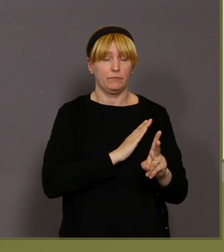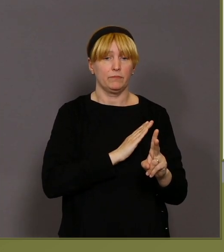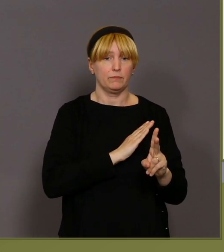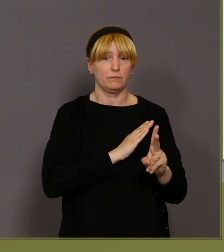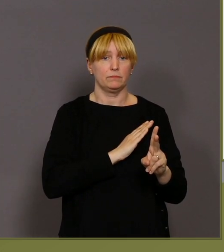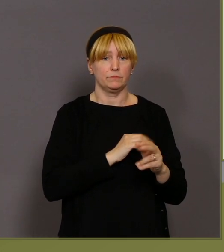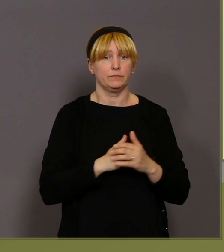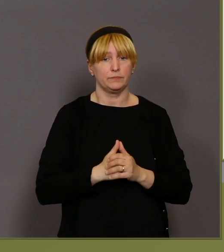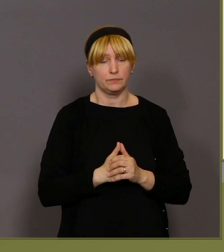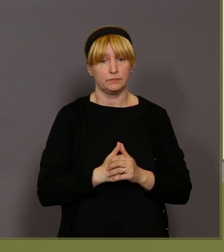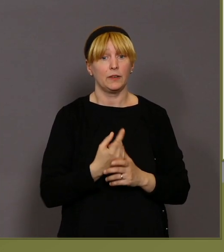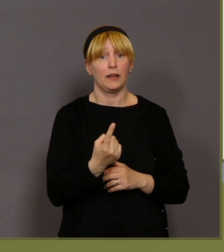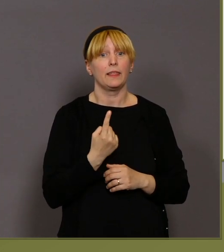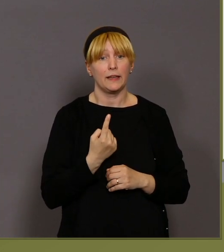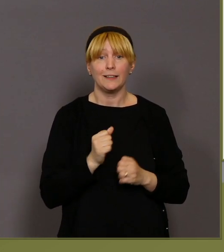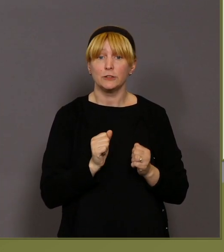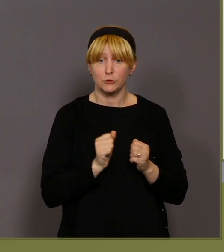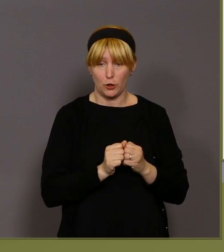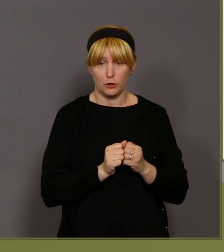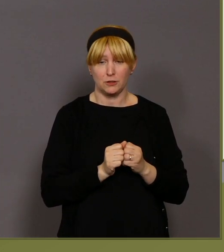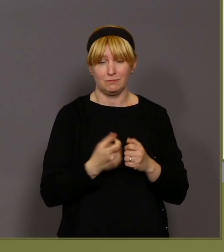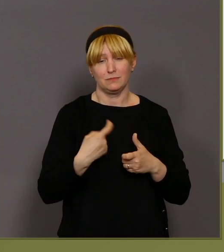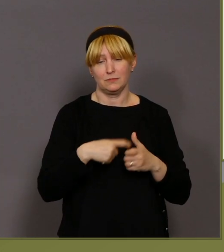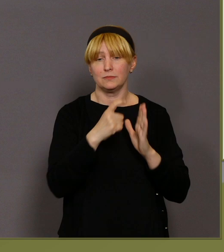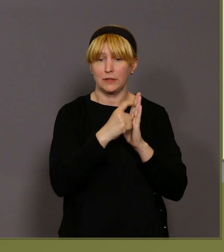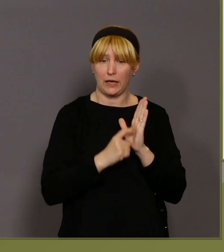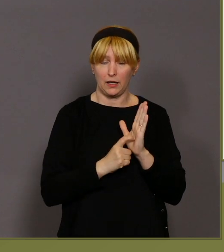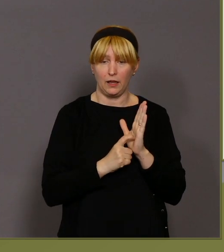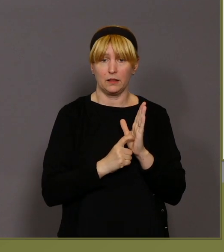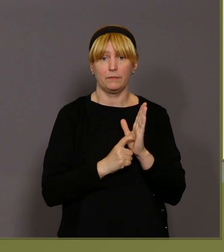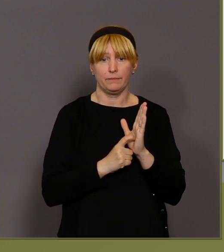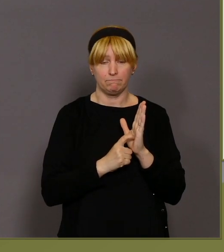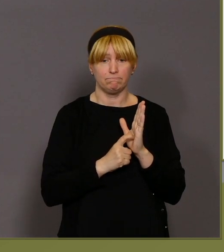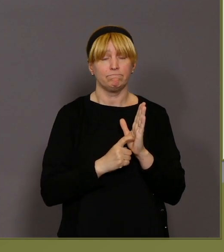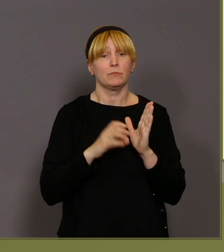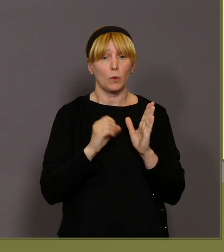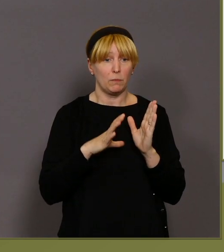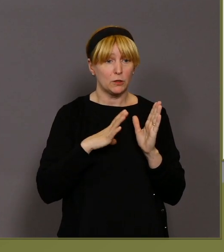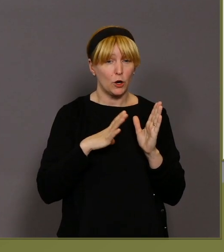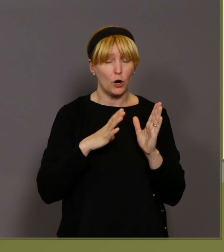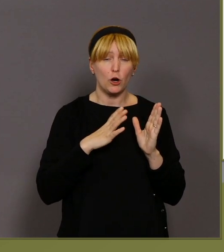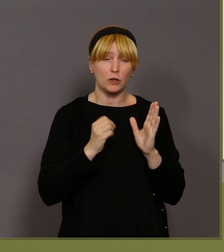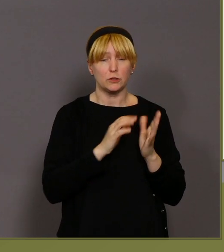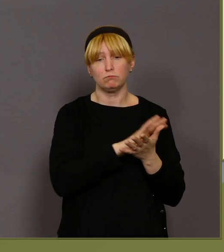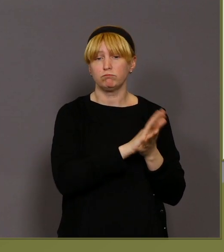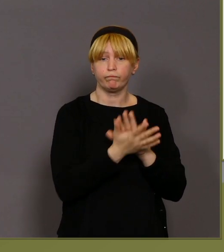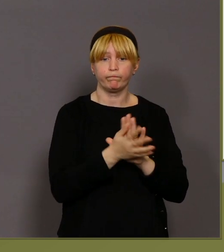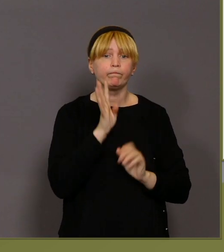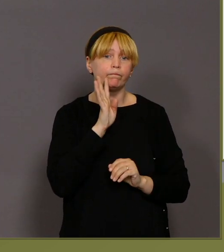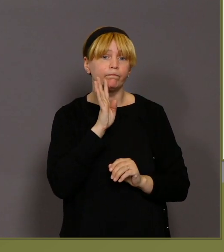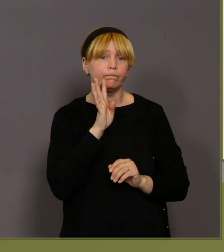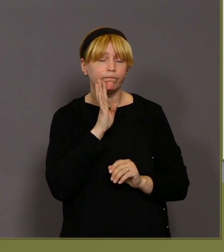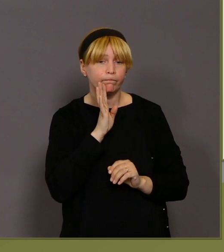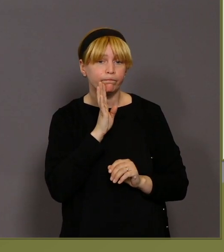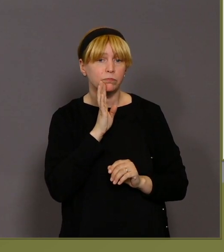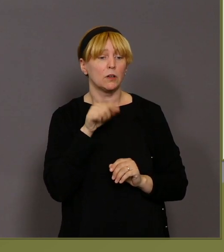The other thing is that if you have self-voicing information, the user needs to be